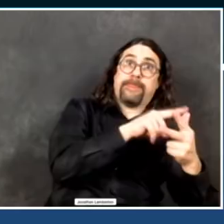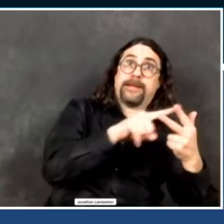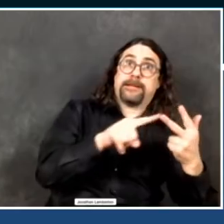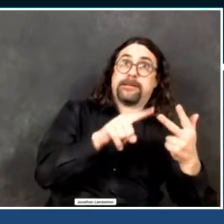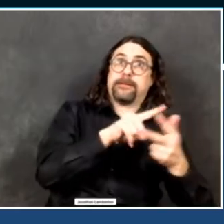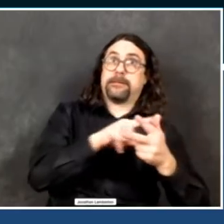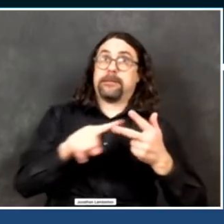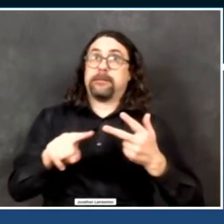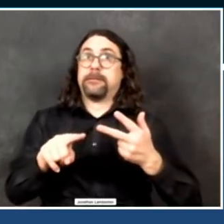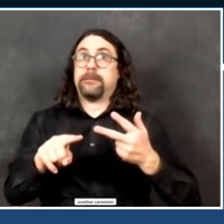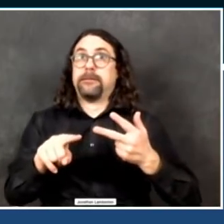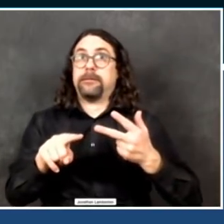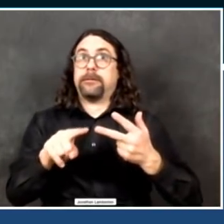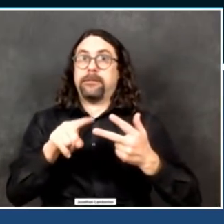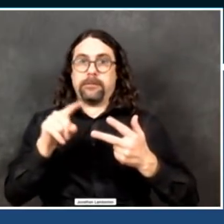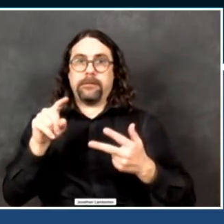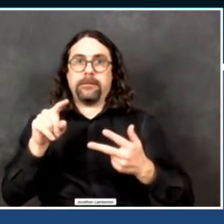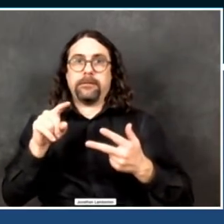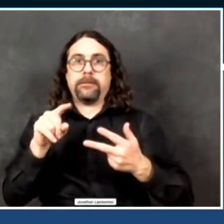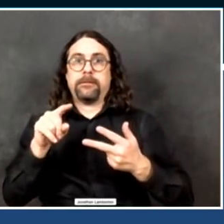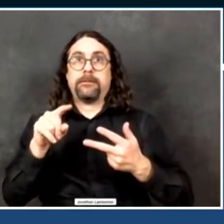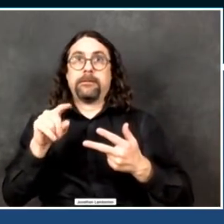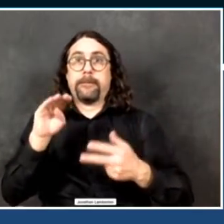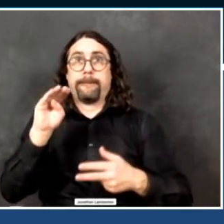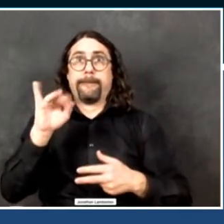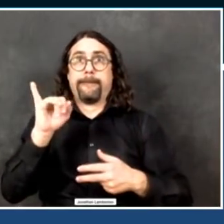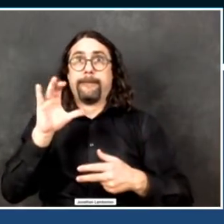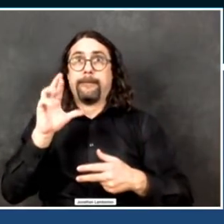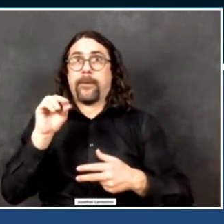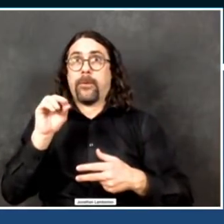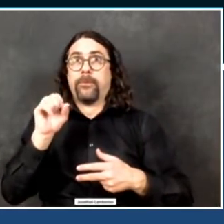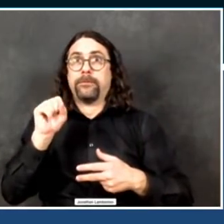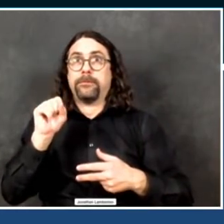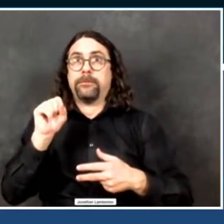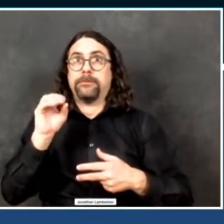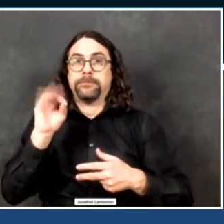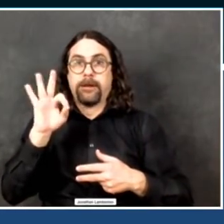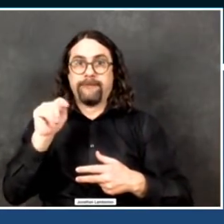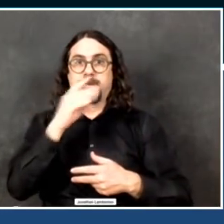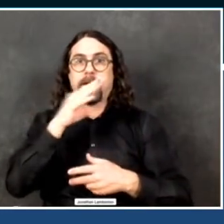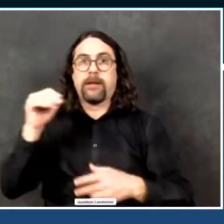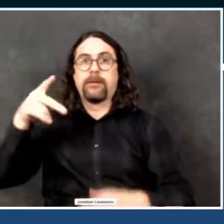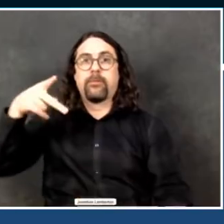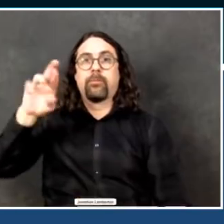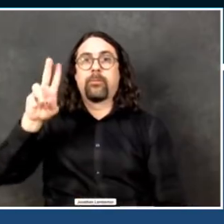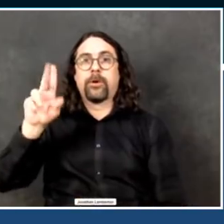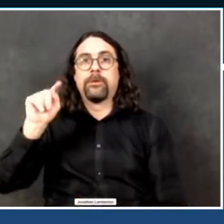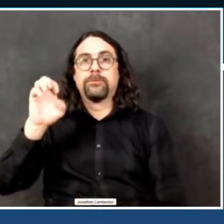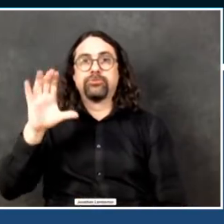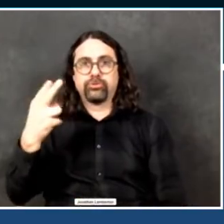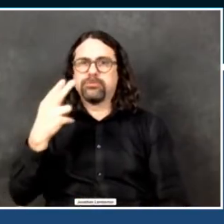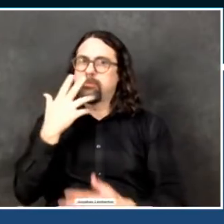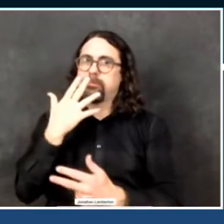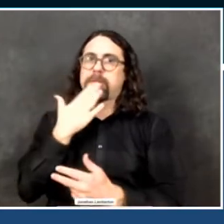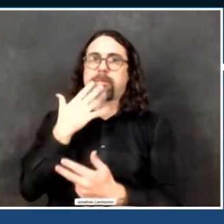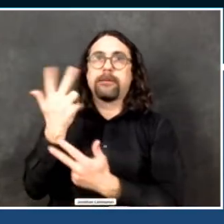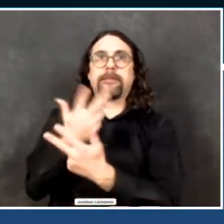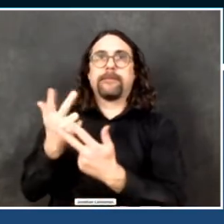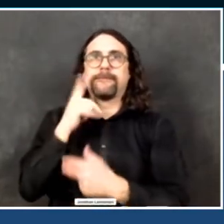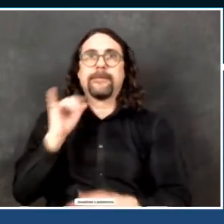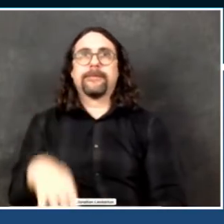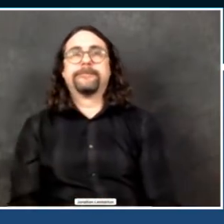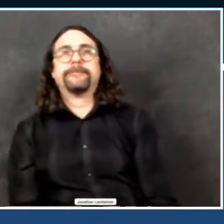to our kids. And I want to not only thank the companies, but thank all the hard-working delivery workers. These folks are unsung heroes in this crisis,